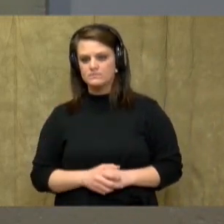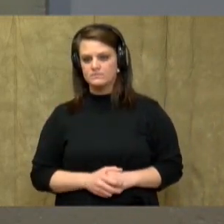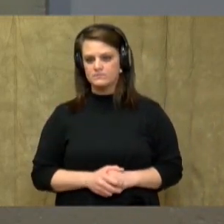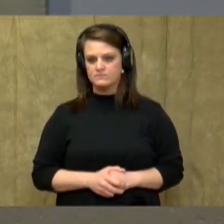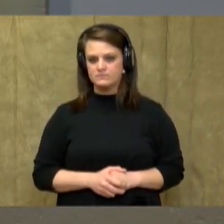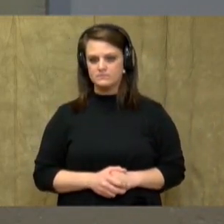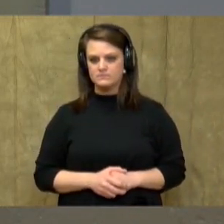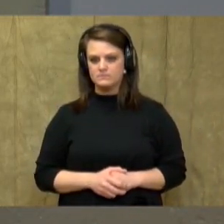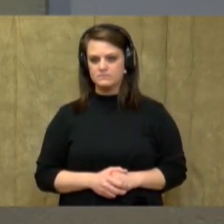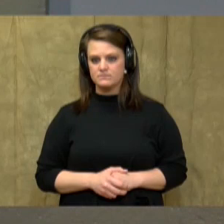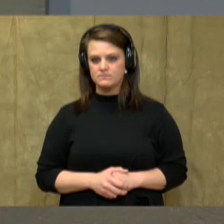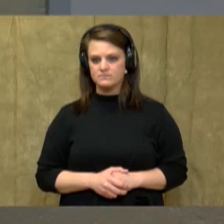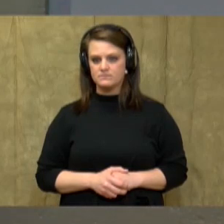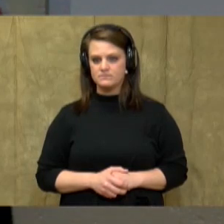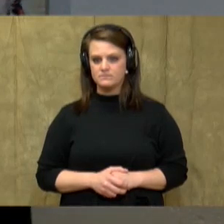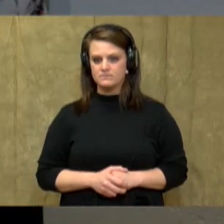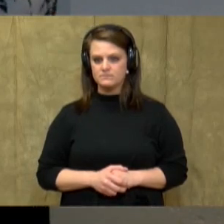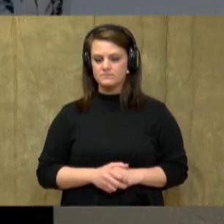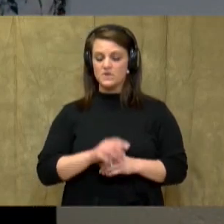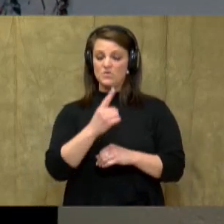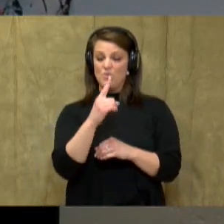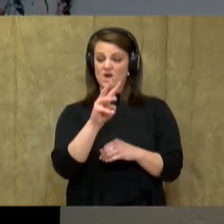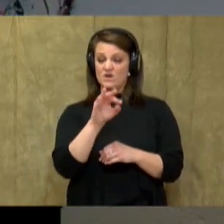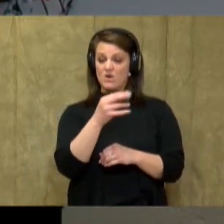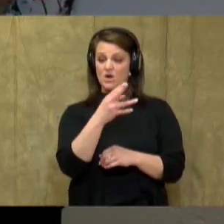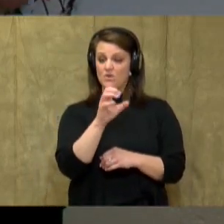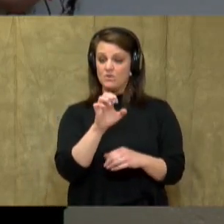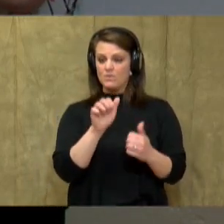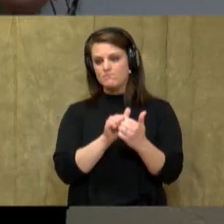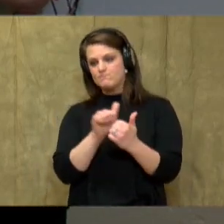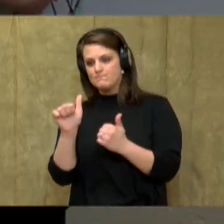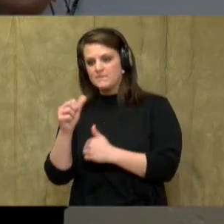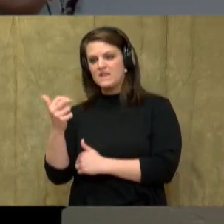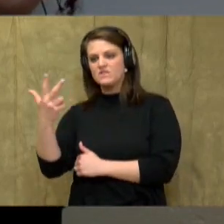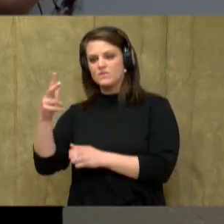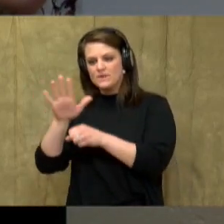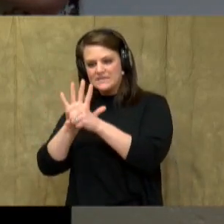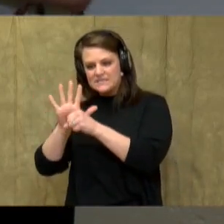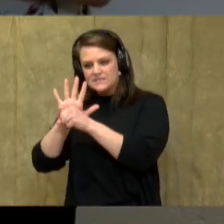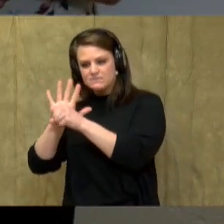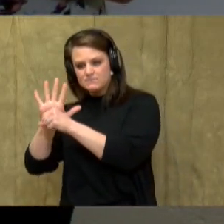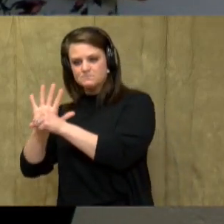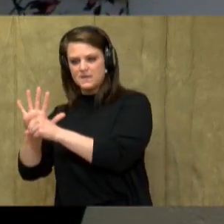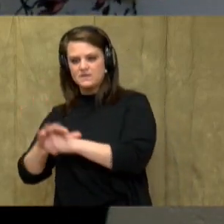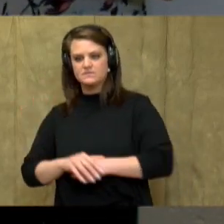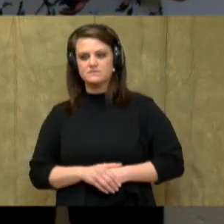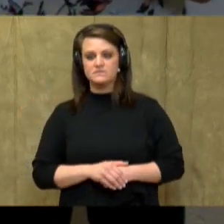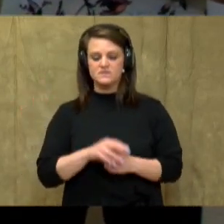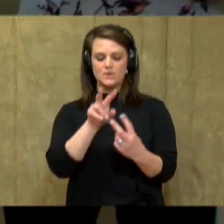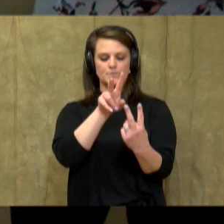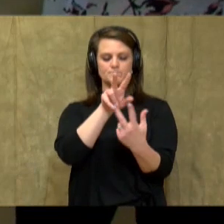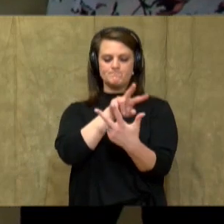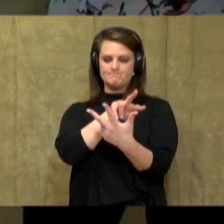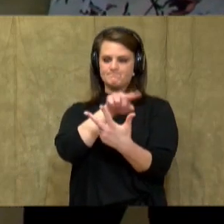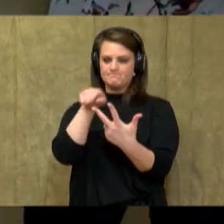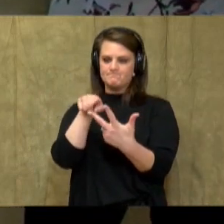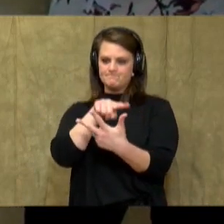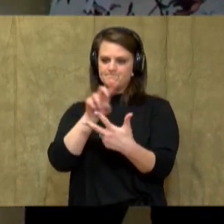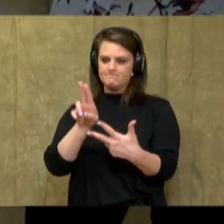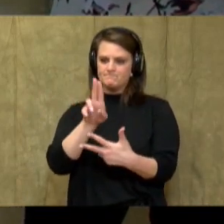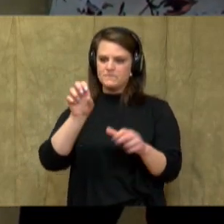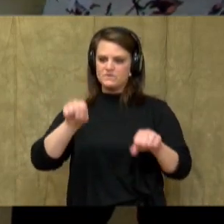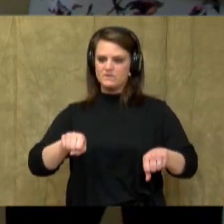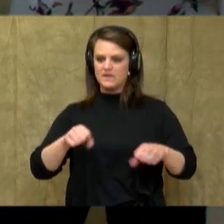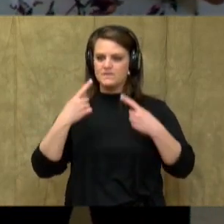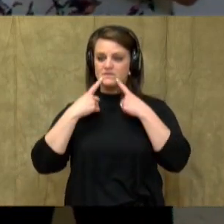left here. So I'd go over 1 whole, 3 more spaces. So either of these strategies here